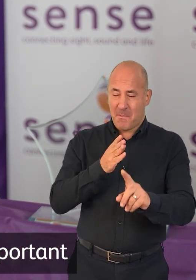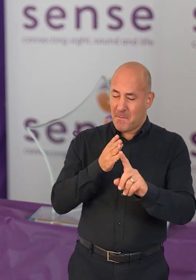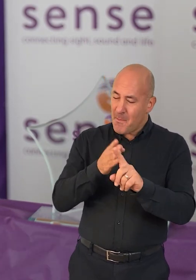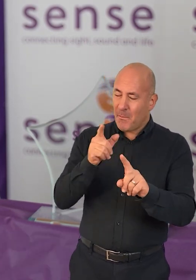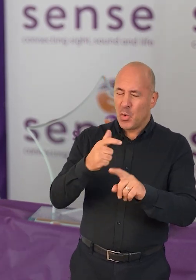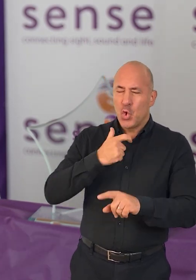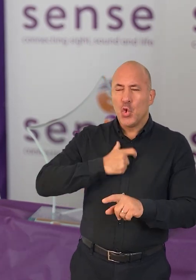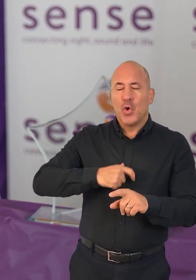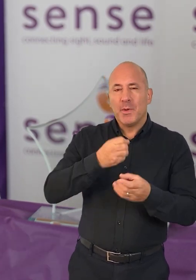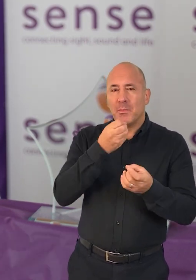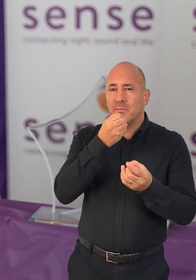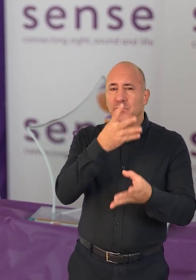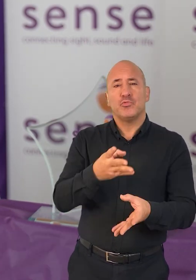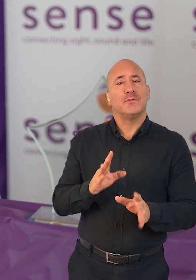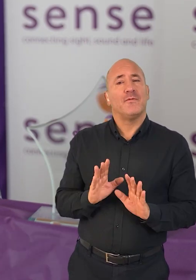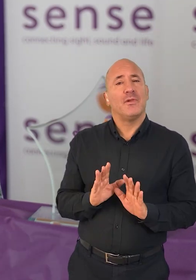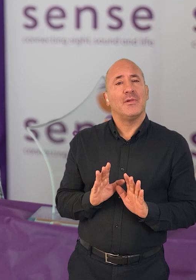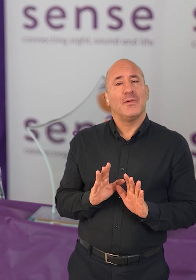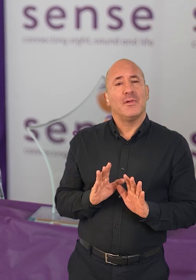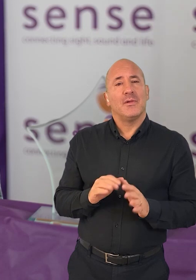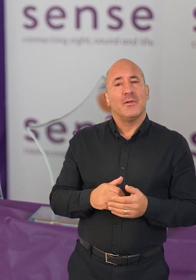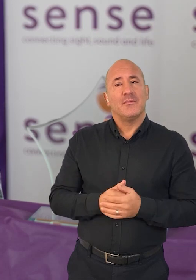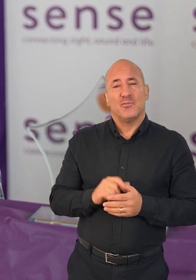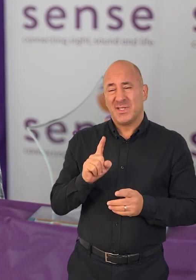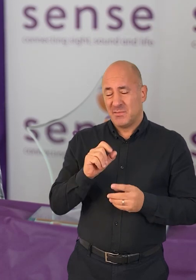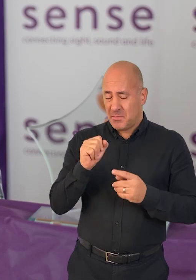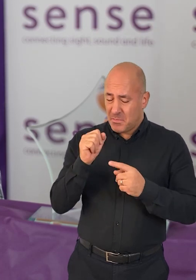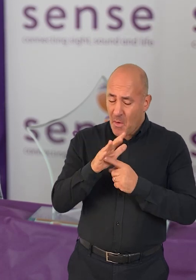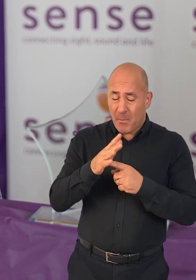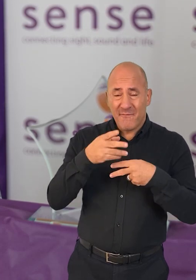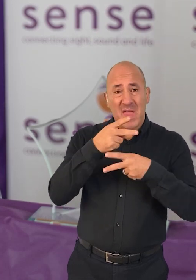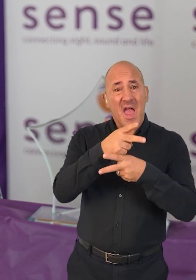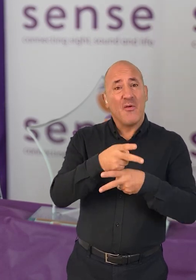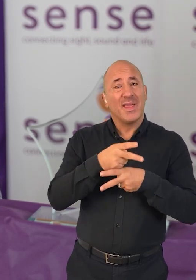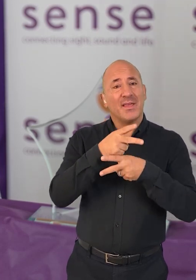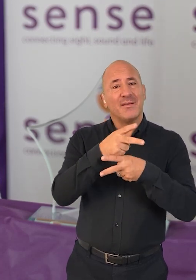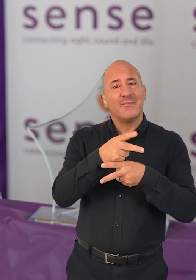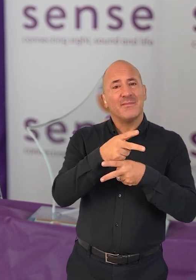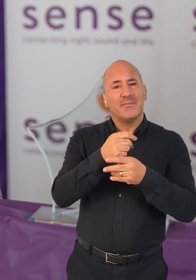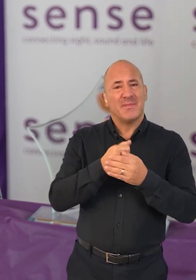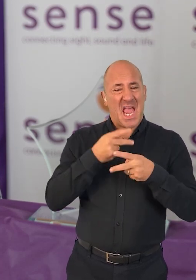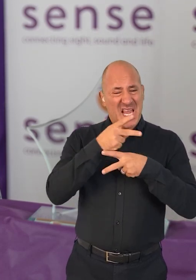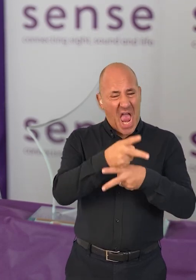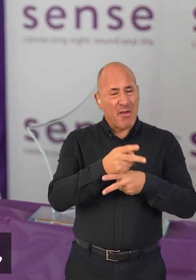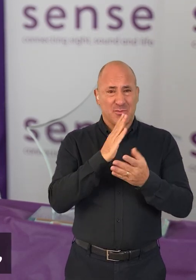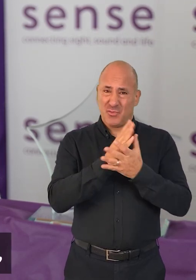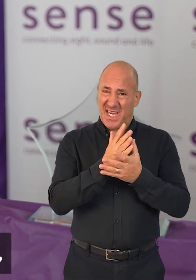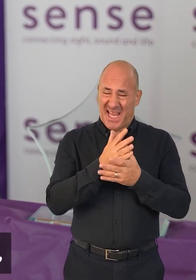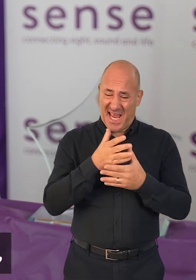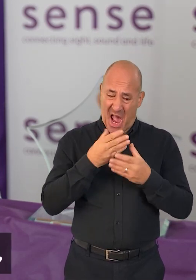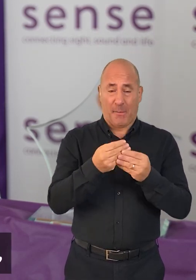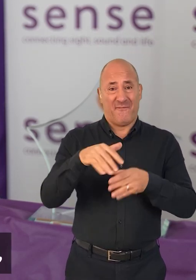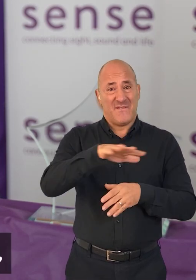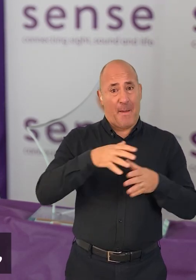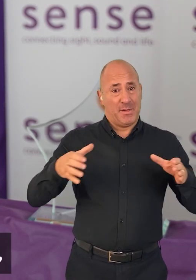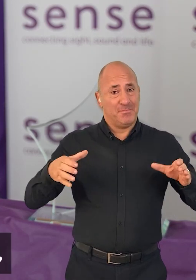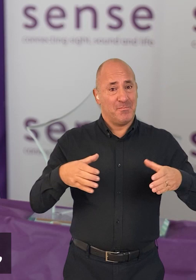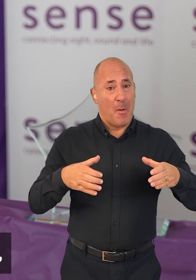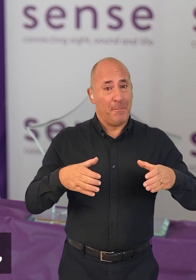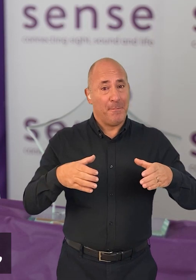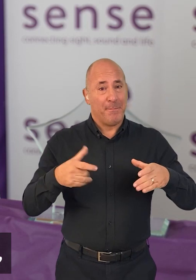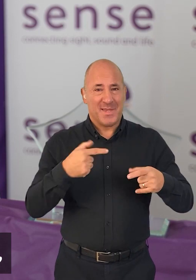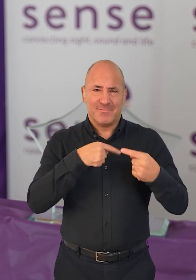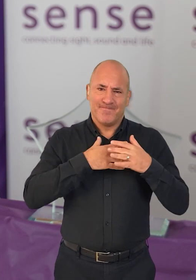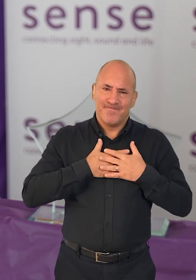important because it recognises the very best of human nature, the importance of caring. Carers are holding